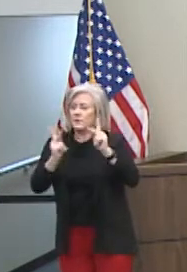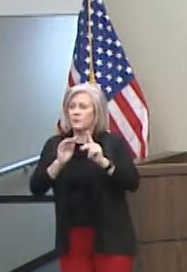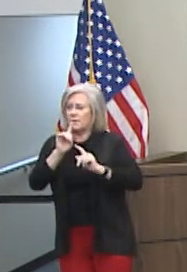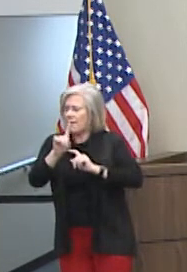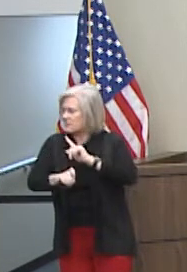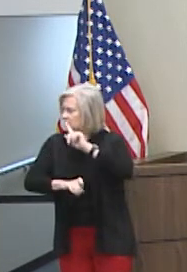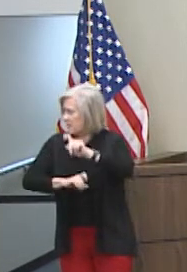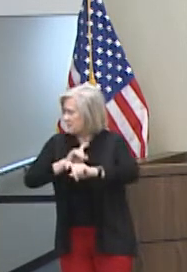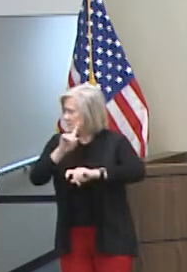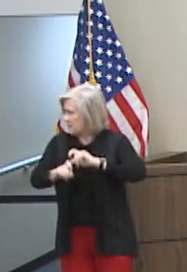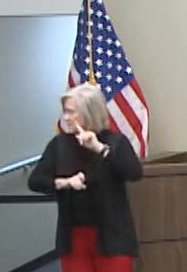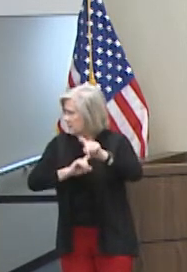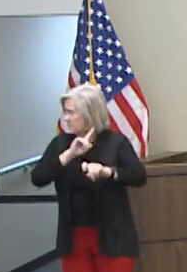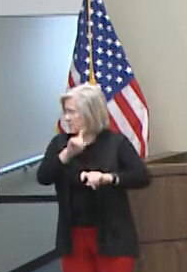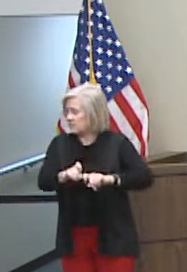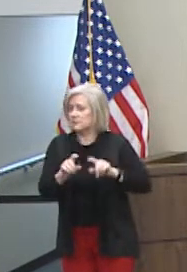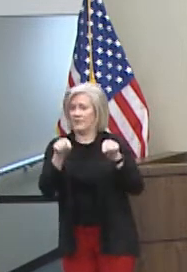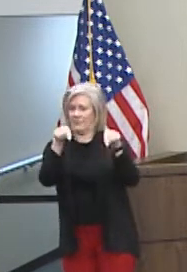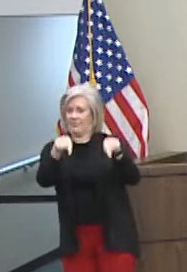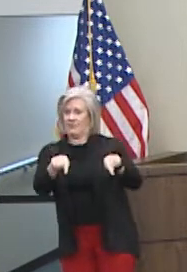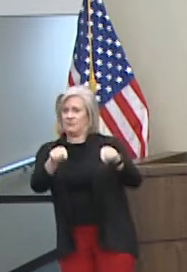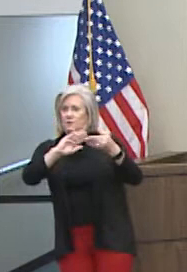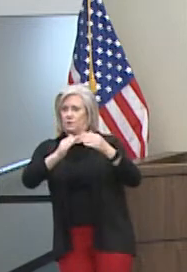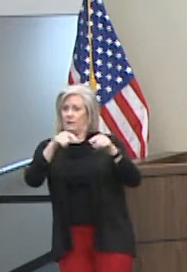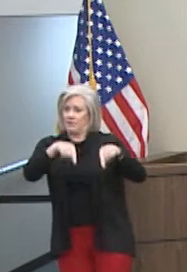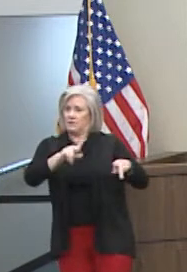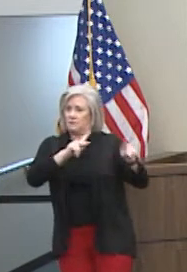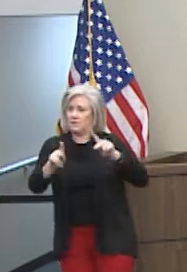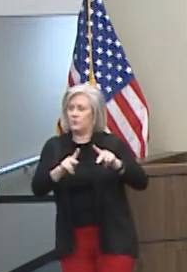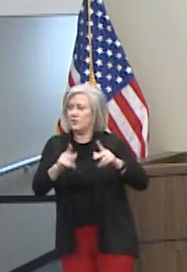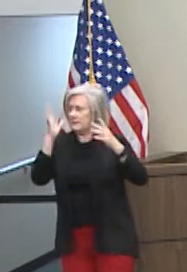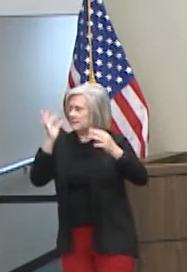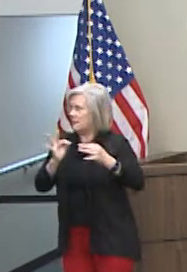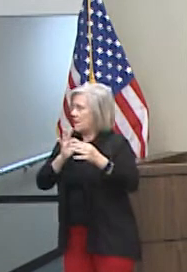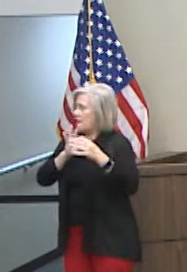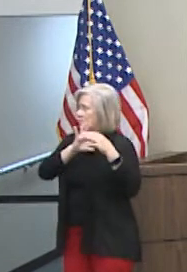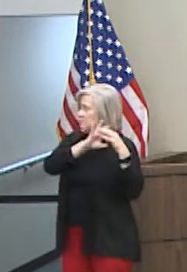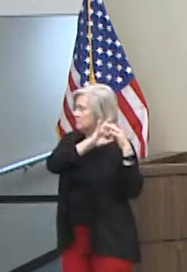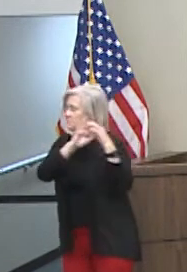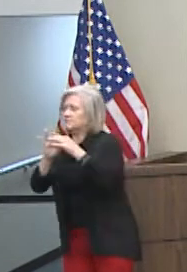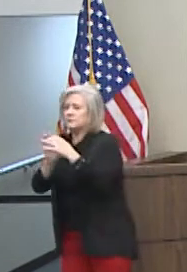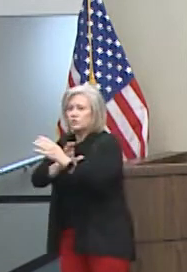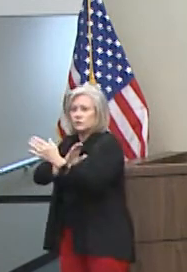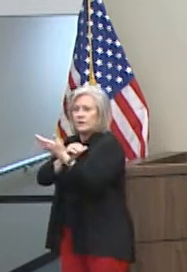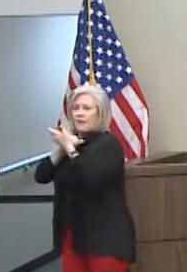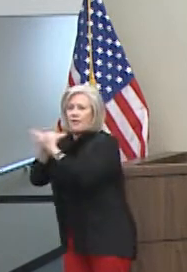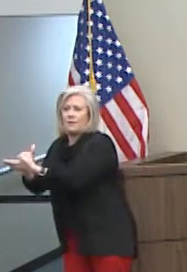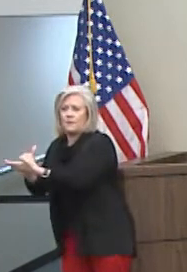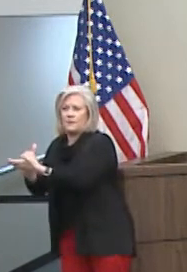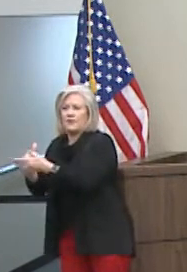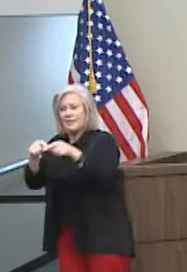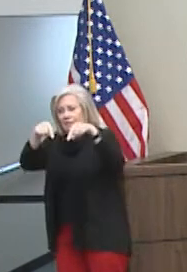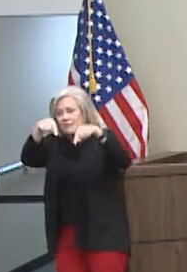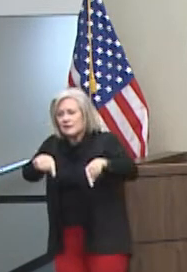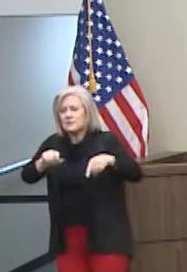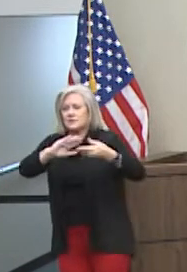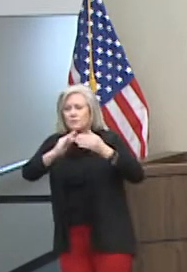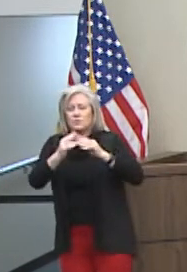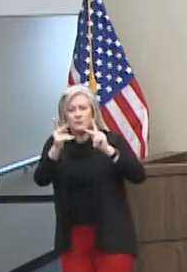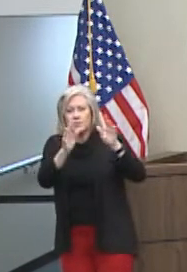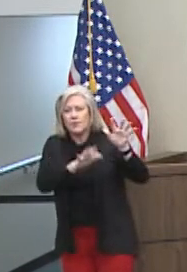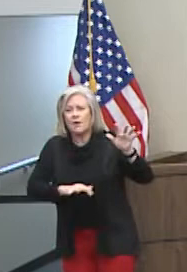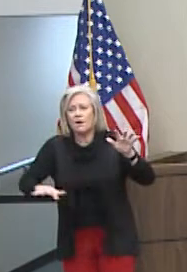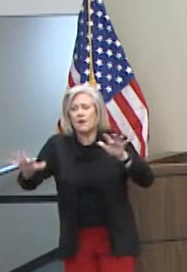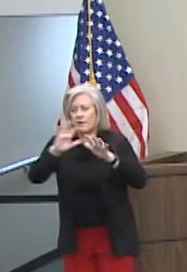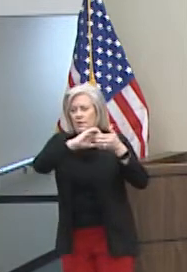this community that stepped up and delivered. It's this community that partnered with Waco ISD to